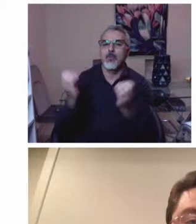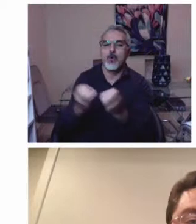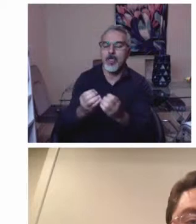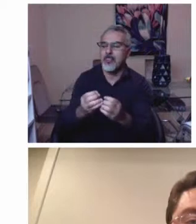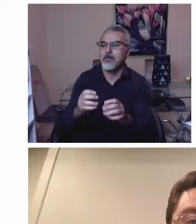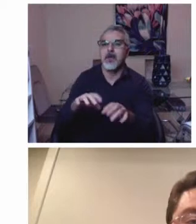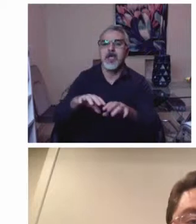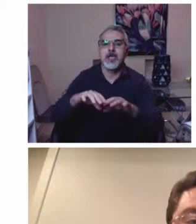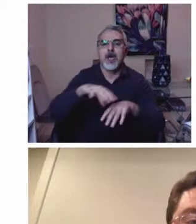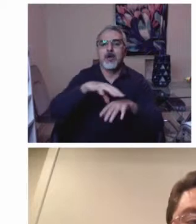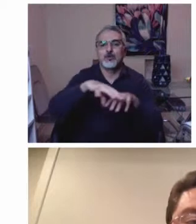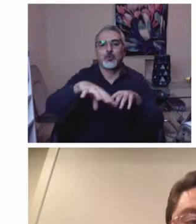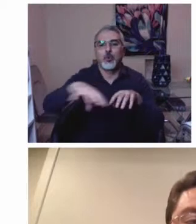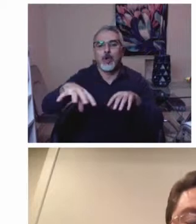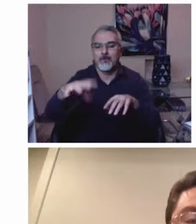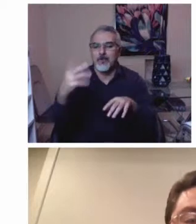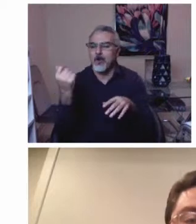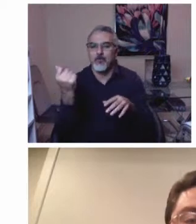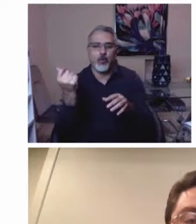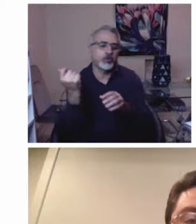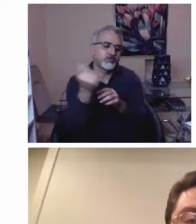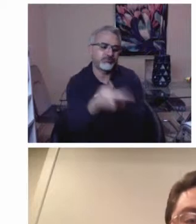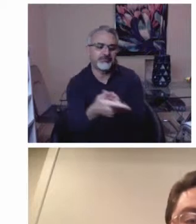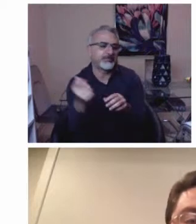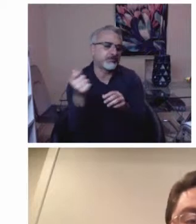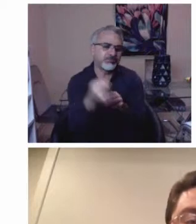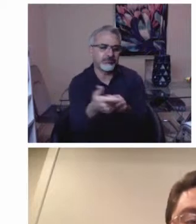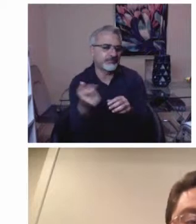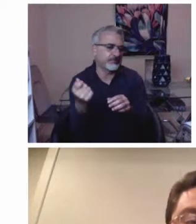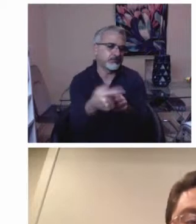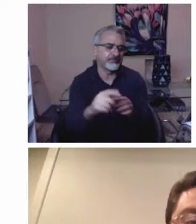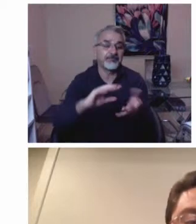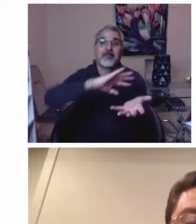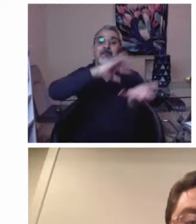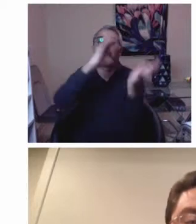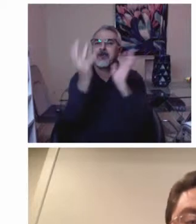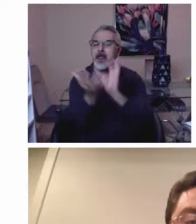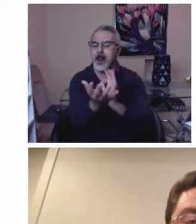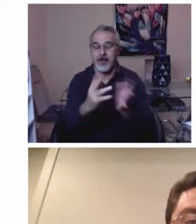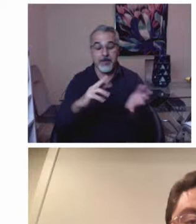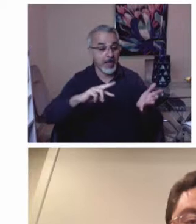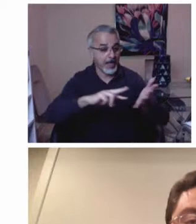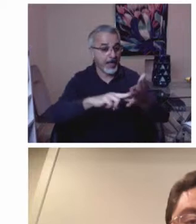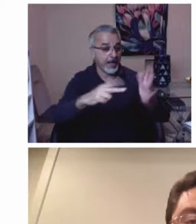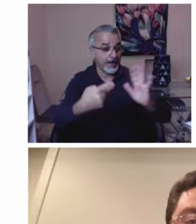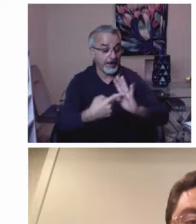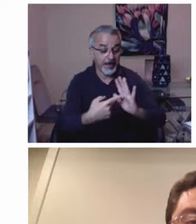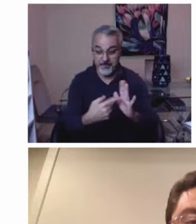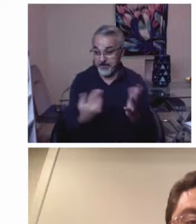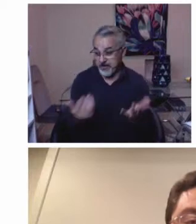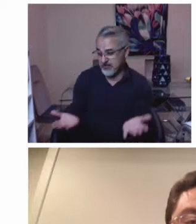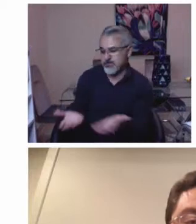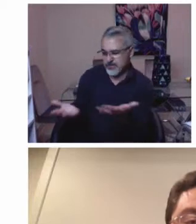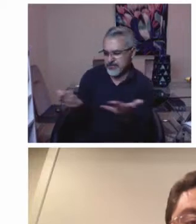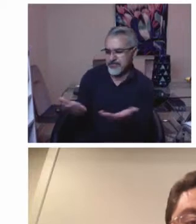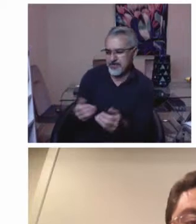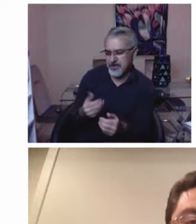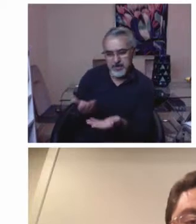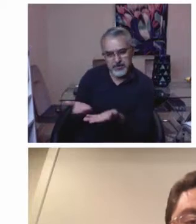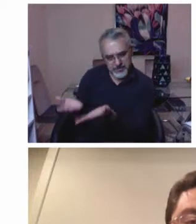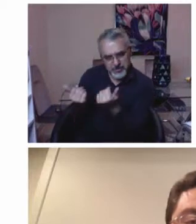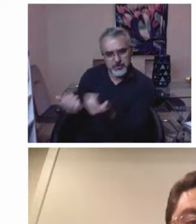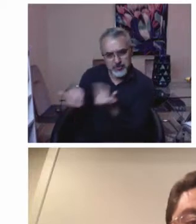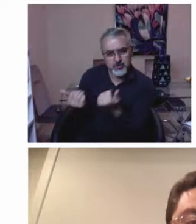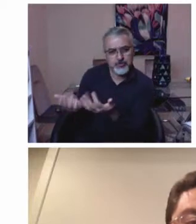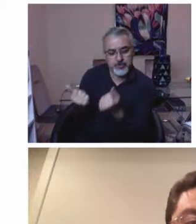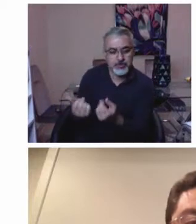lack of this data might actually contribute to limited visibility of the work the young peace builders are doing? Over to you, João.